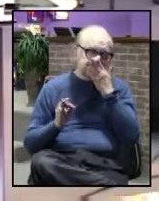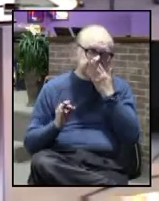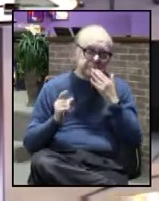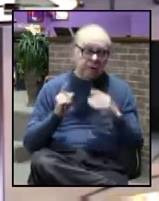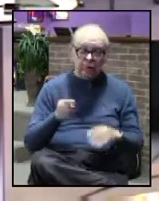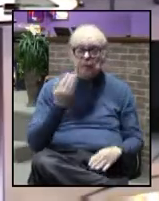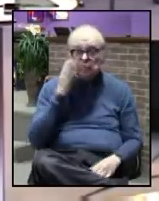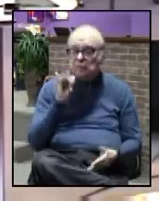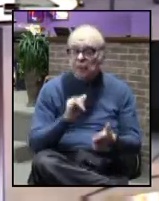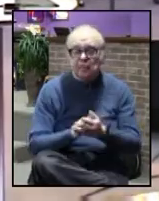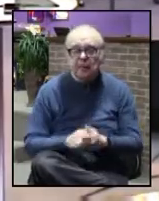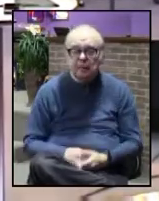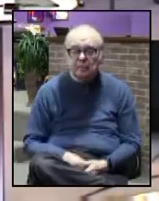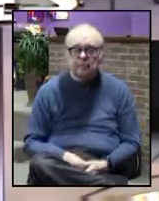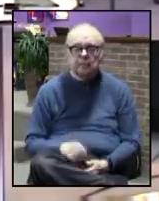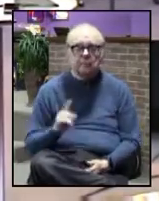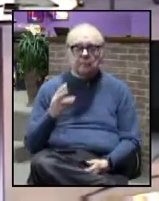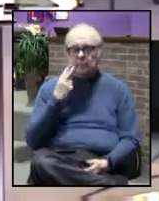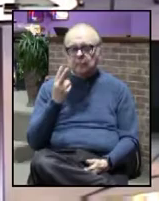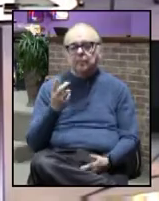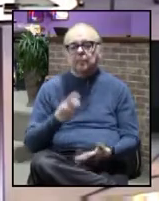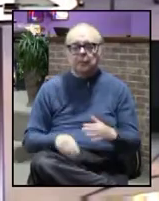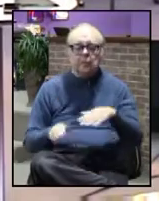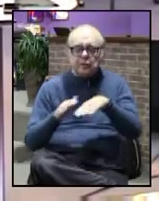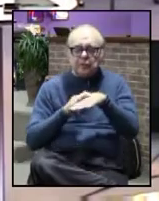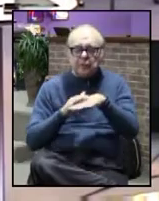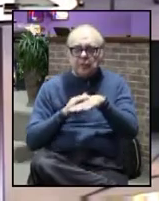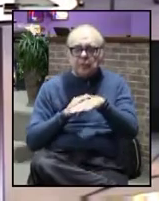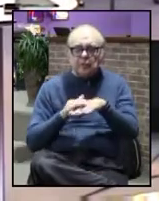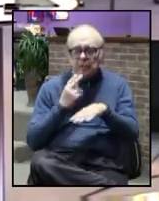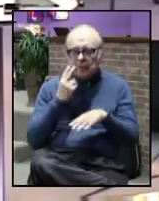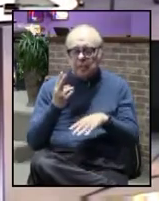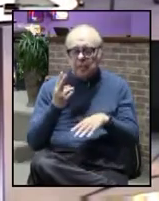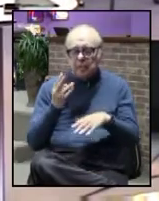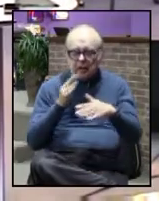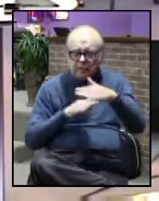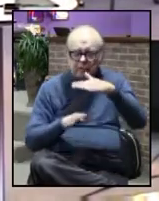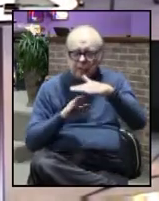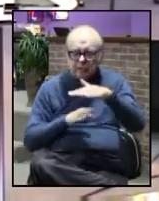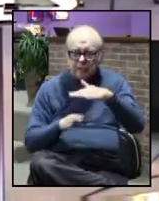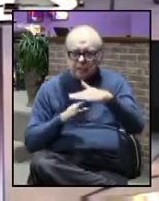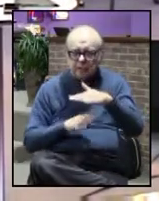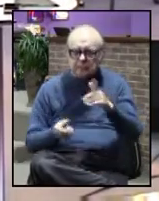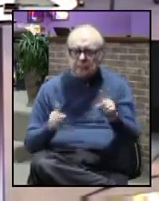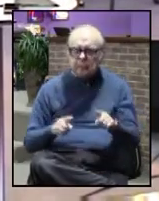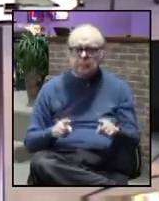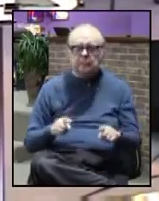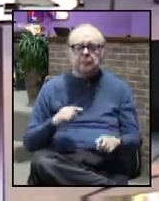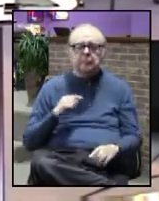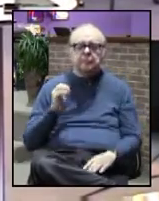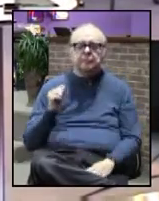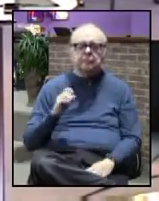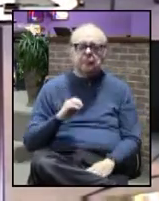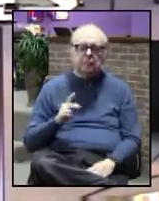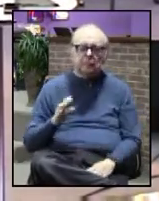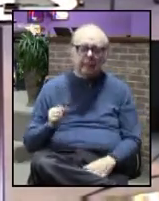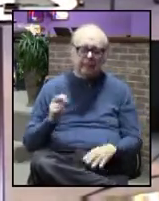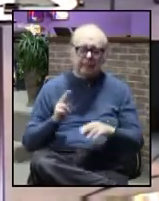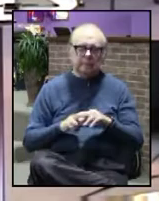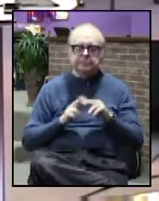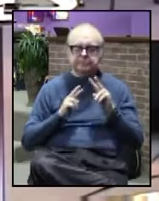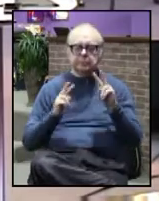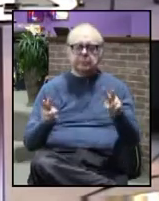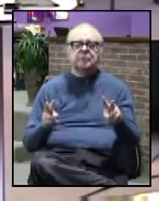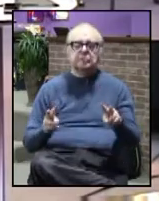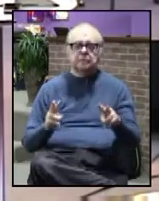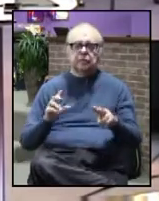You don't. You only see what's on the surface. You don't see what's underneath. And when we were in Alaska, and we're sitting there and we're watching